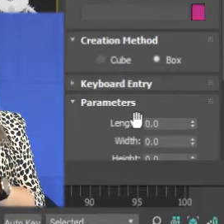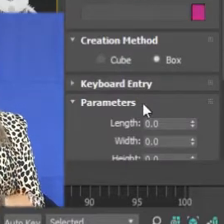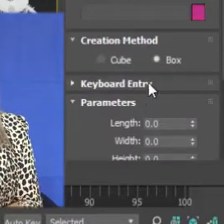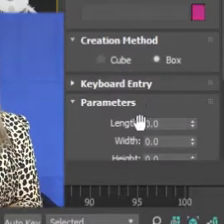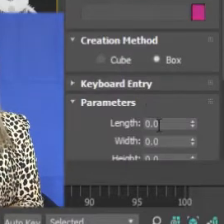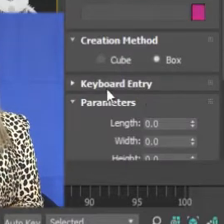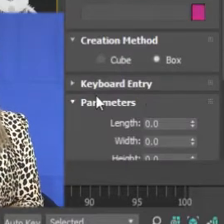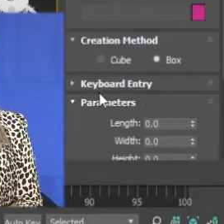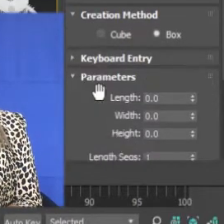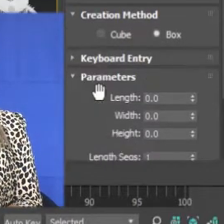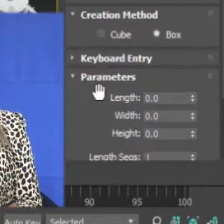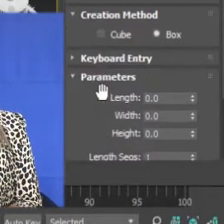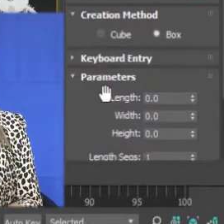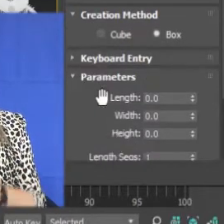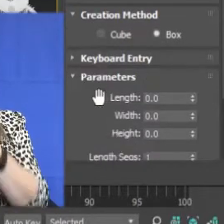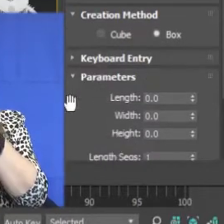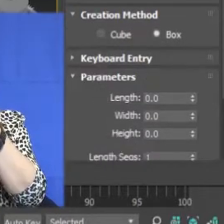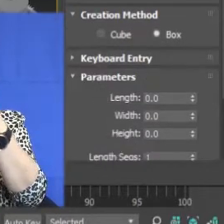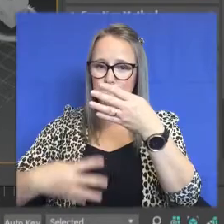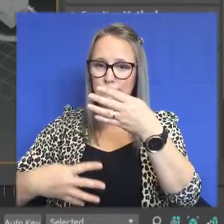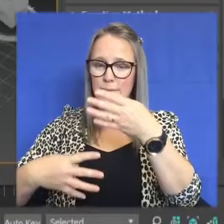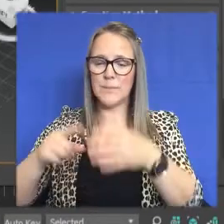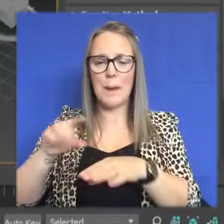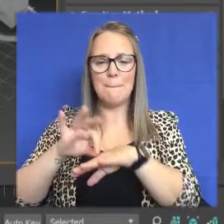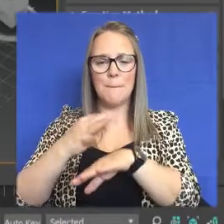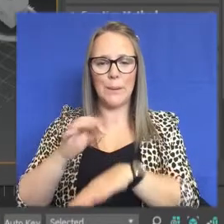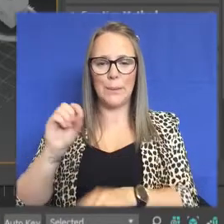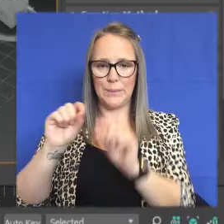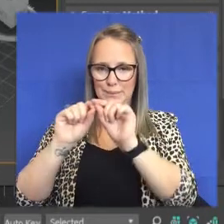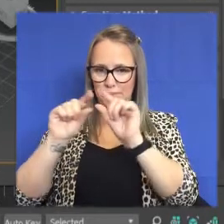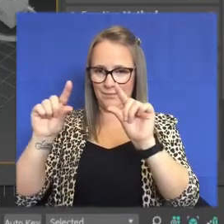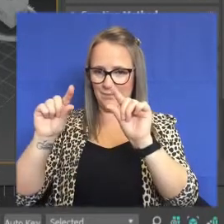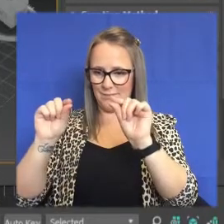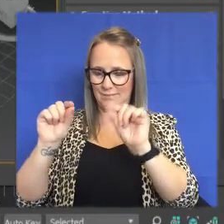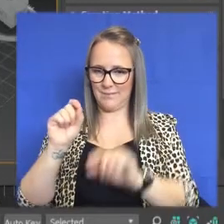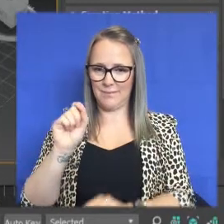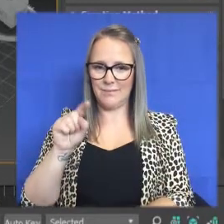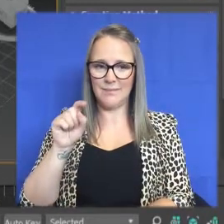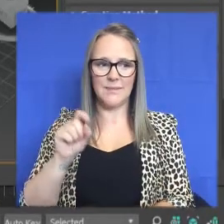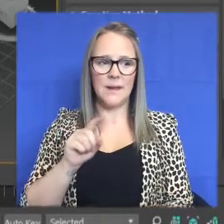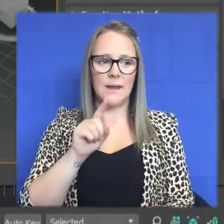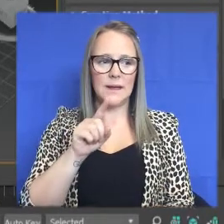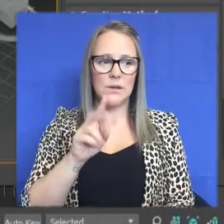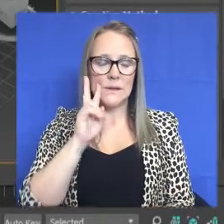more parameters will appear down at the bottom here. In the perspective view,